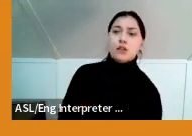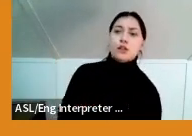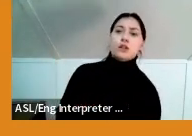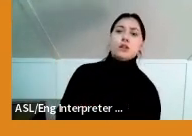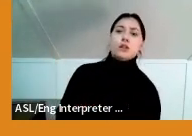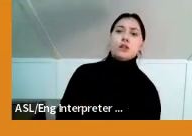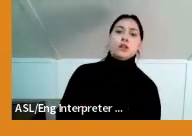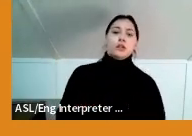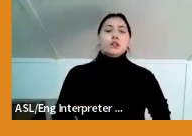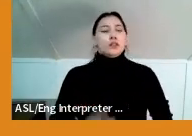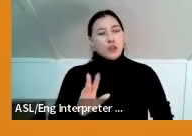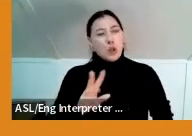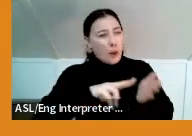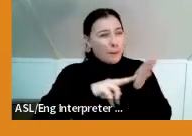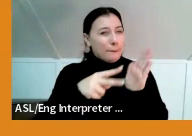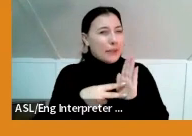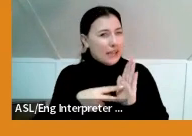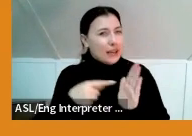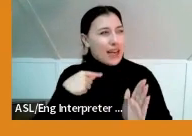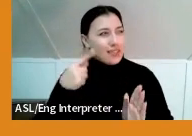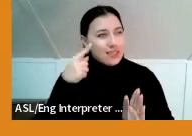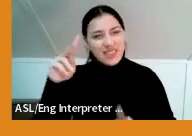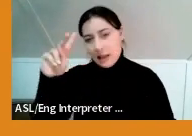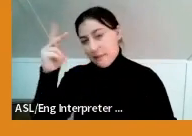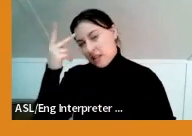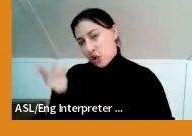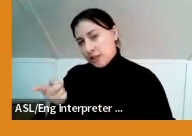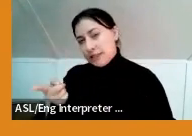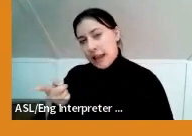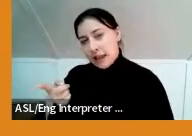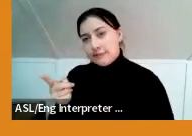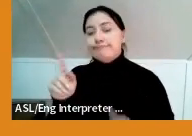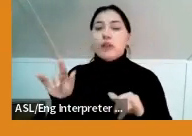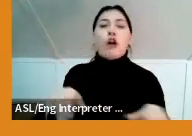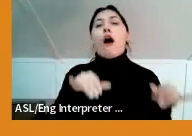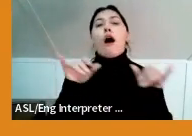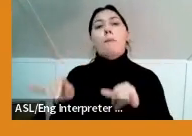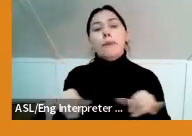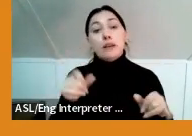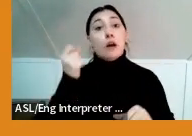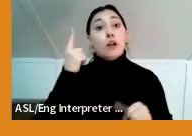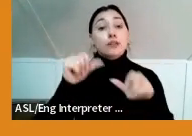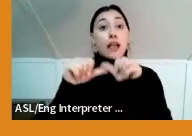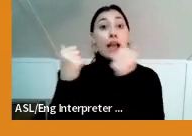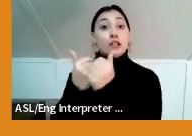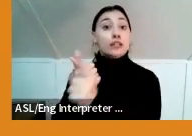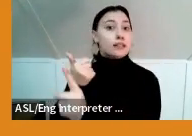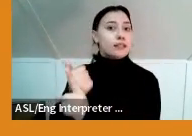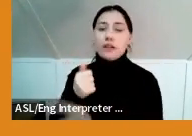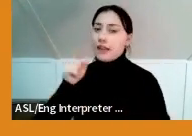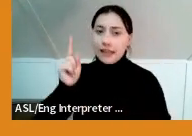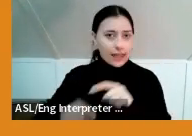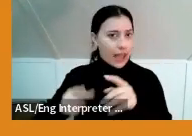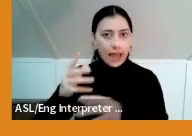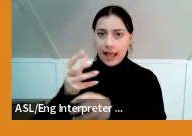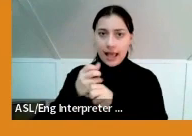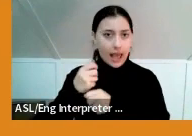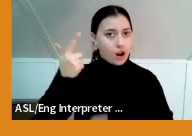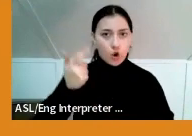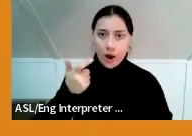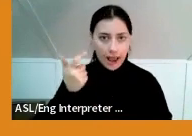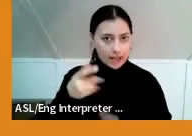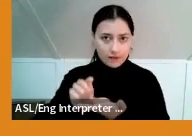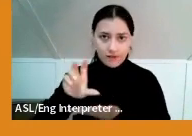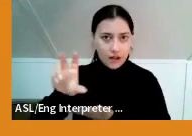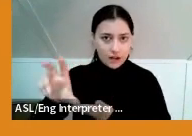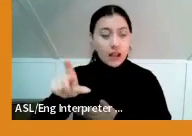And what they mean here is that I think it's a misunderstanding, and this is something that's common, is that the agency itself isn't able to receive that funding. It would need to